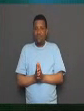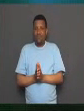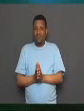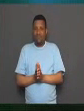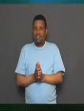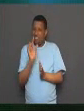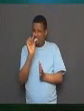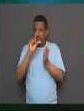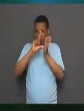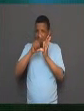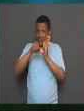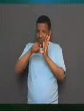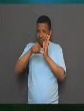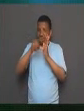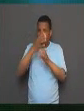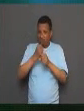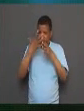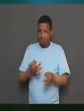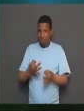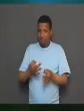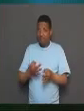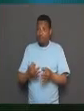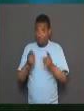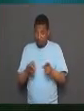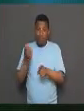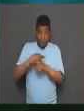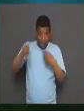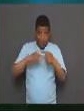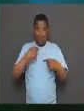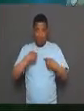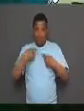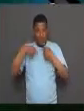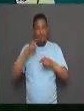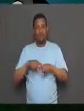Take a few minutes to decide, and I will be right back.